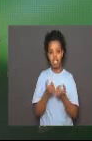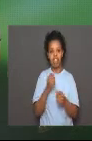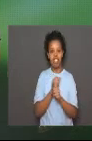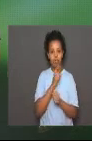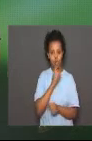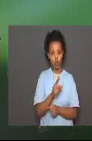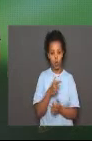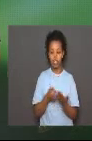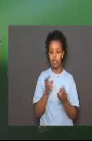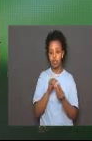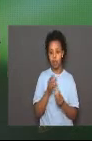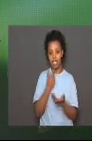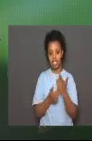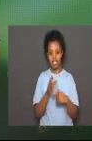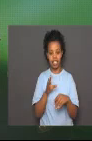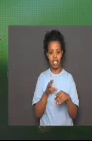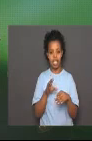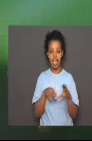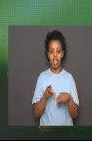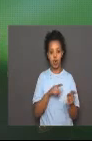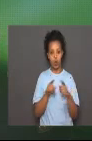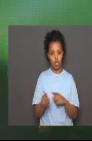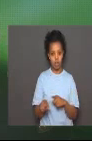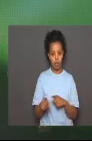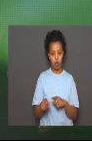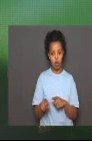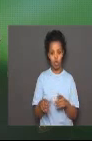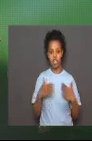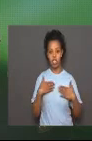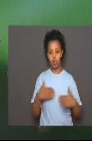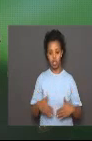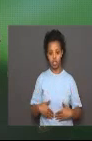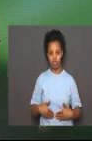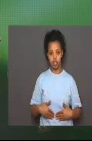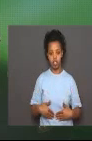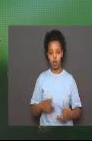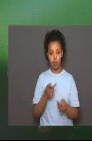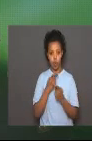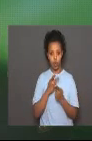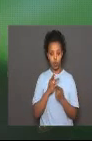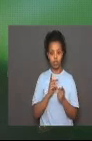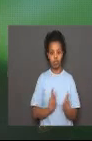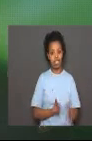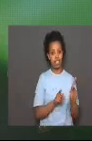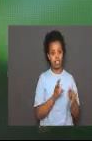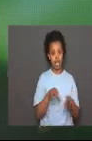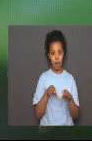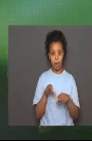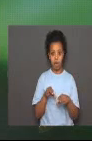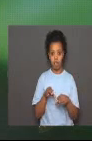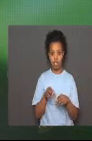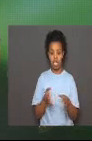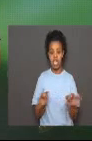also discussed that in order for our bodies to synthesize protein, we require